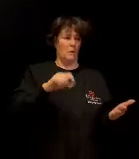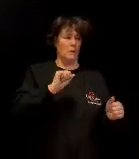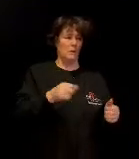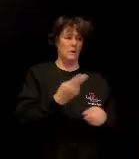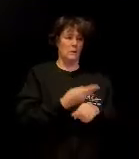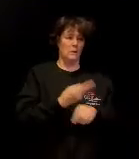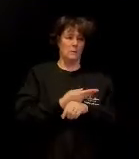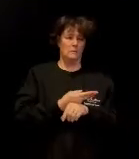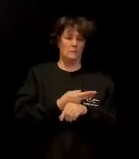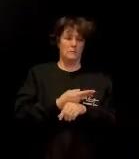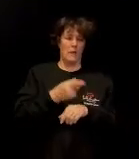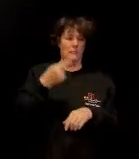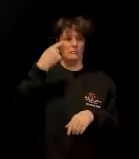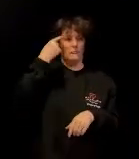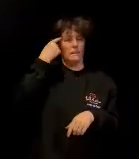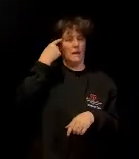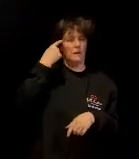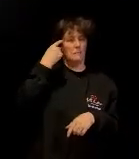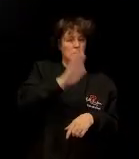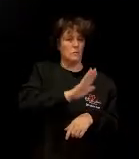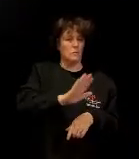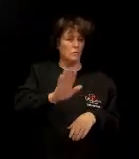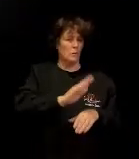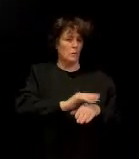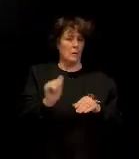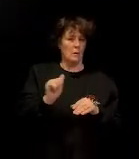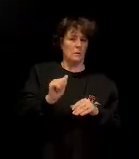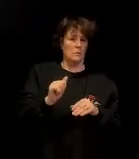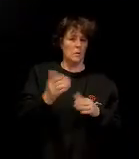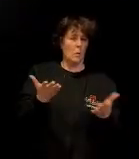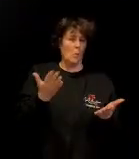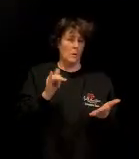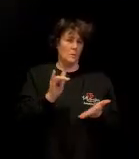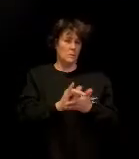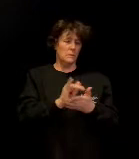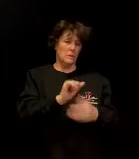Consider your calling. What is it that God has called you to do?